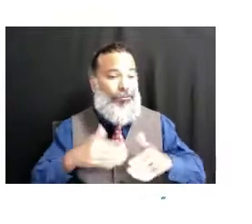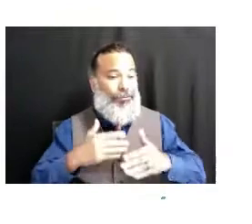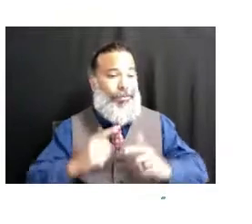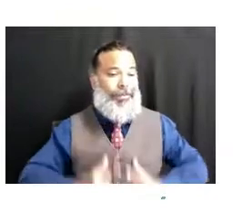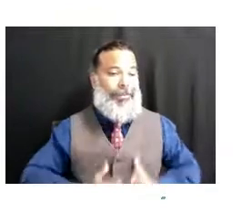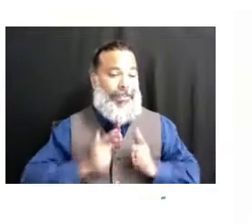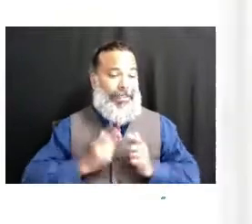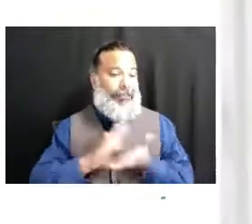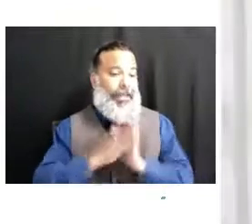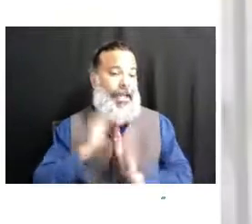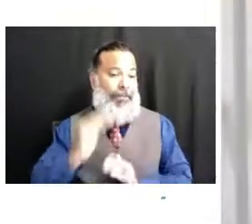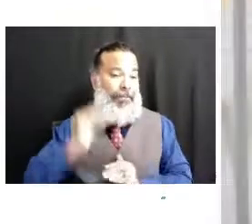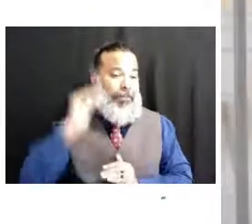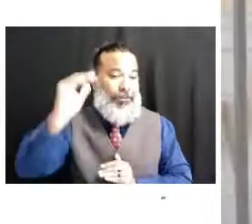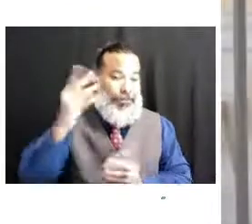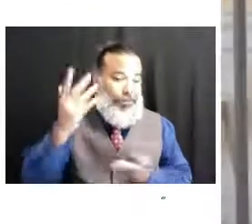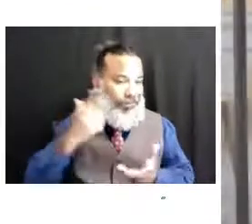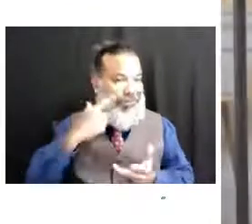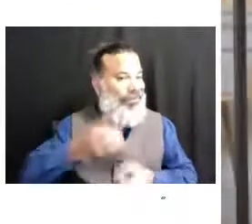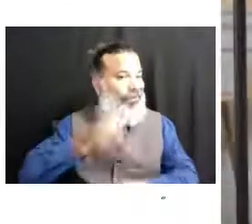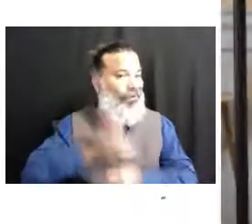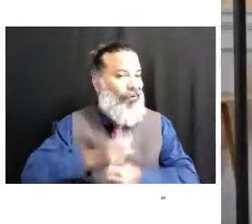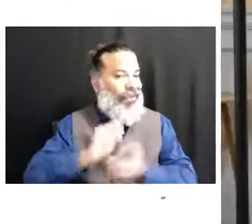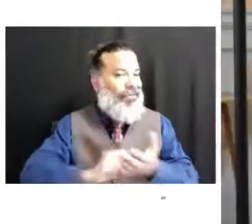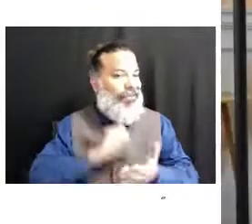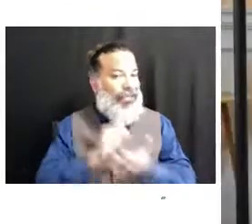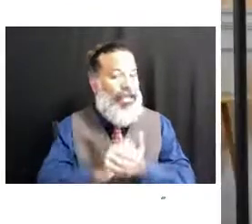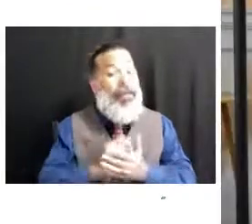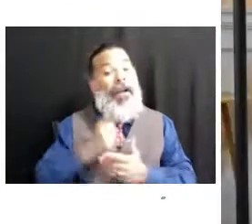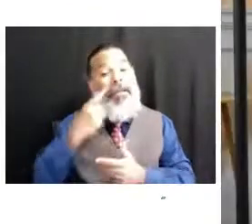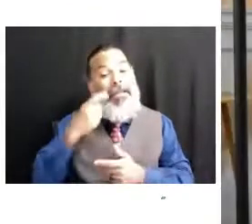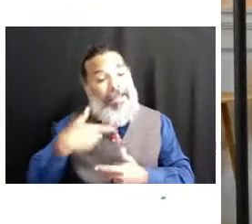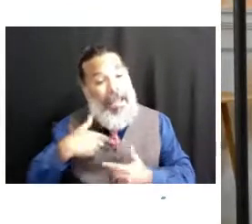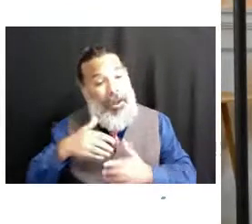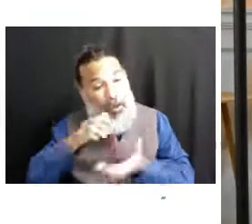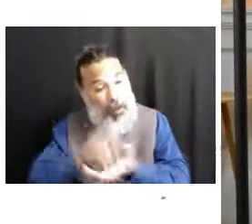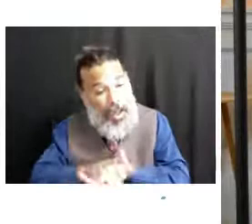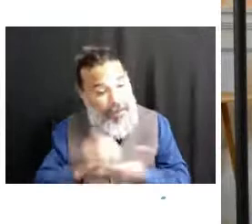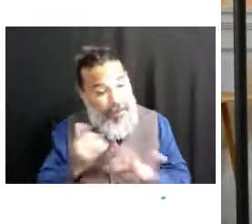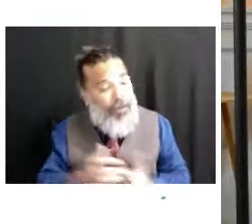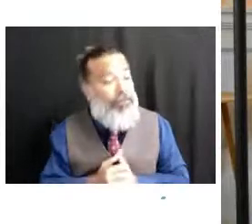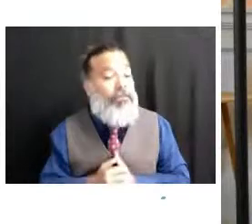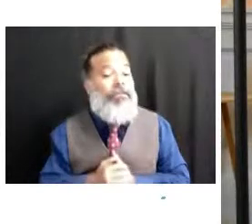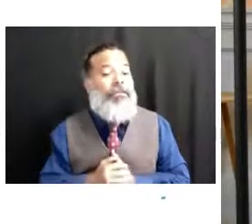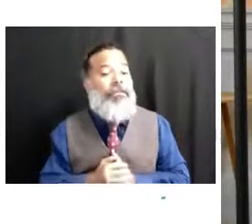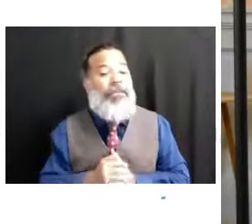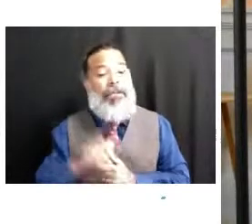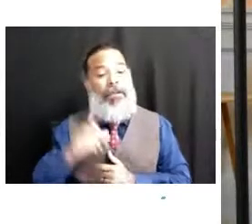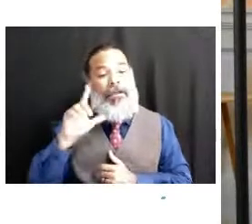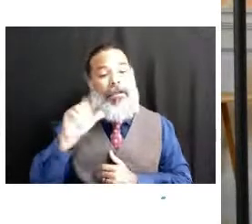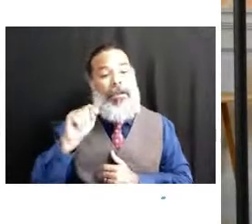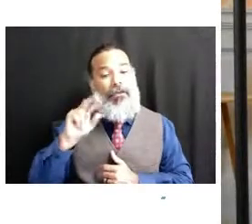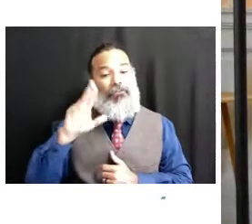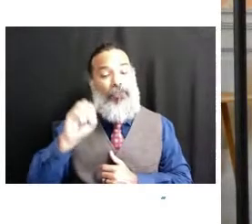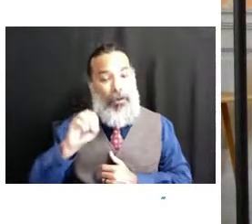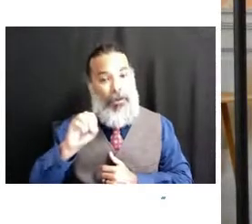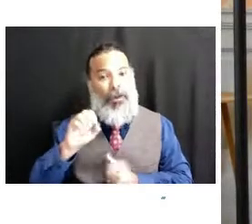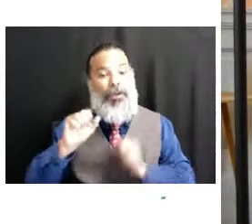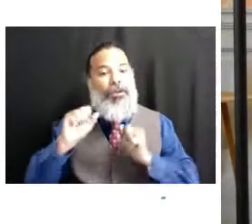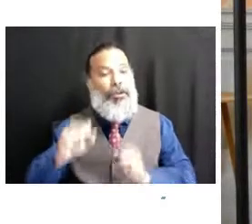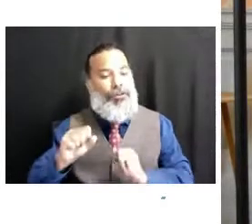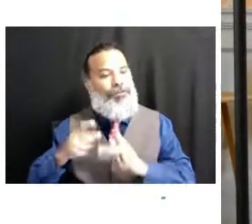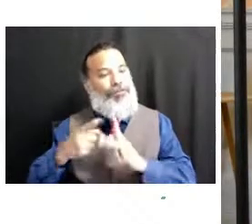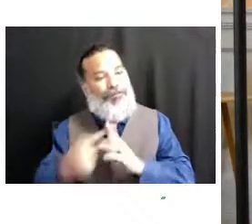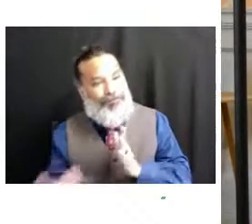to adulthood. Because he had a wife, now Latrobe could reconstitute